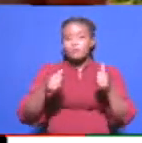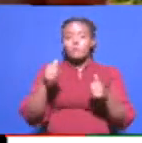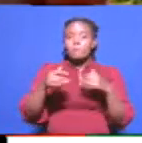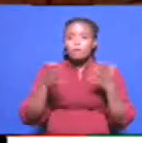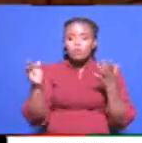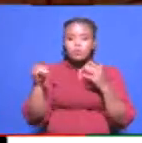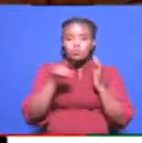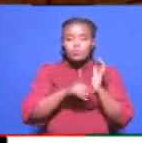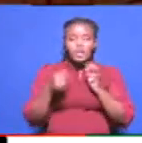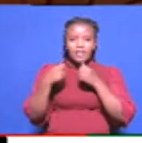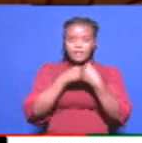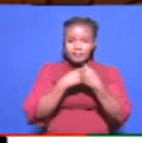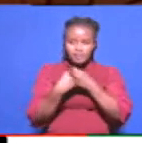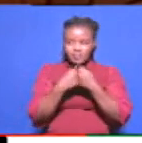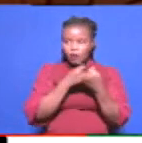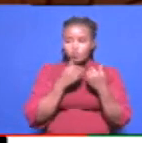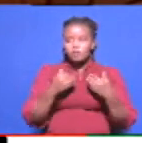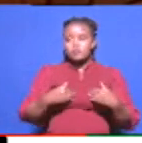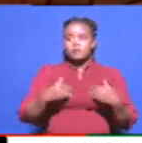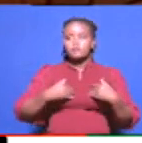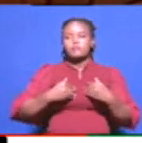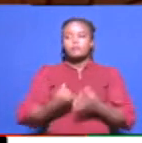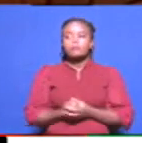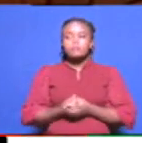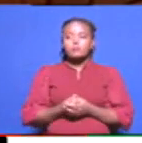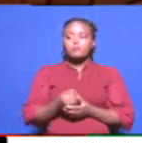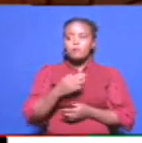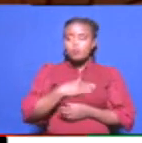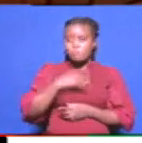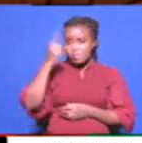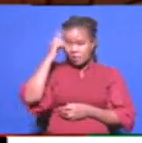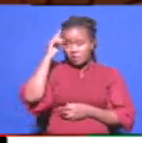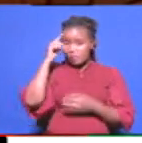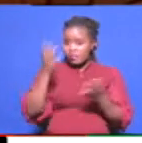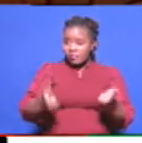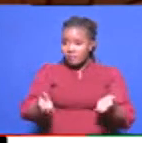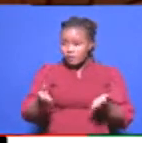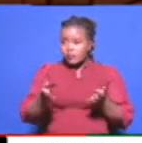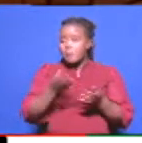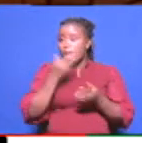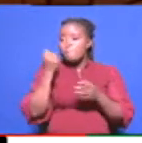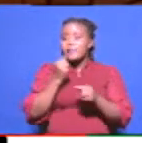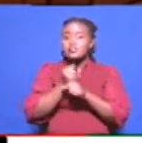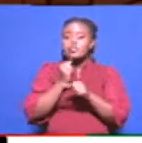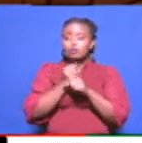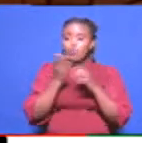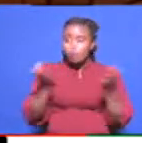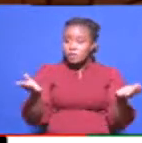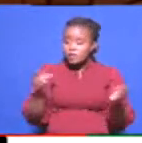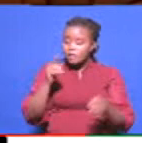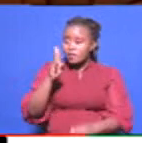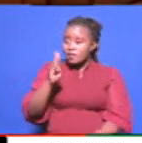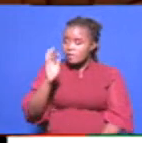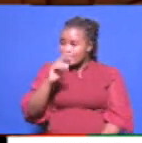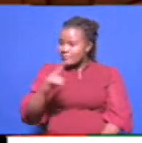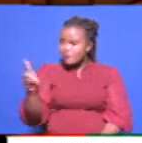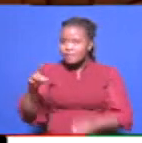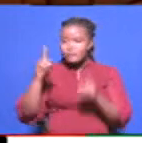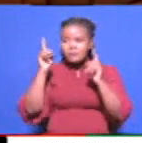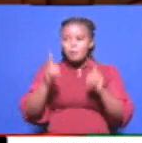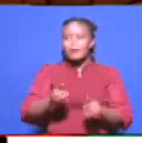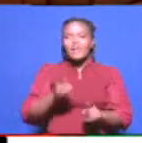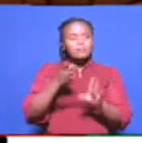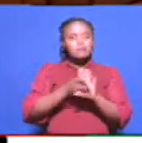with, Honorable Speaker. And I think what this needs to be done is that this bill needs to be withdrawn for its